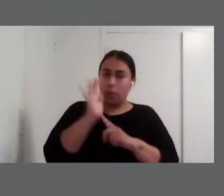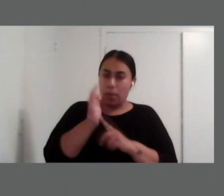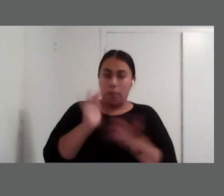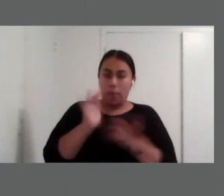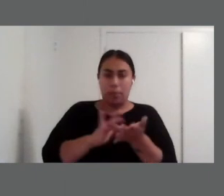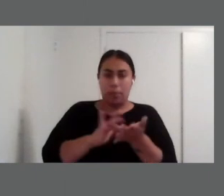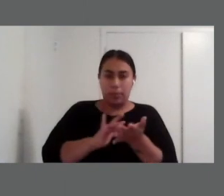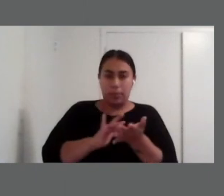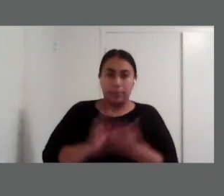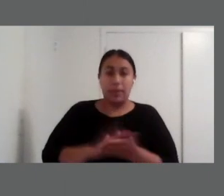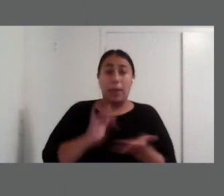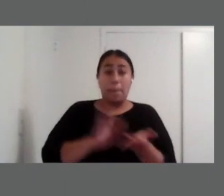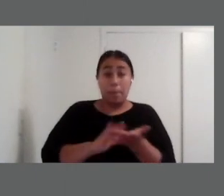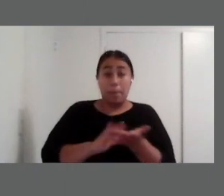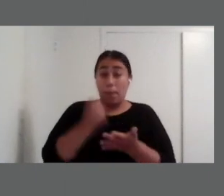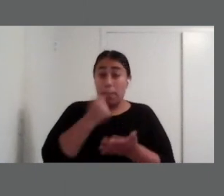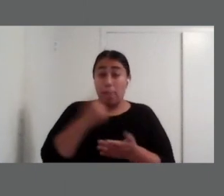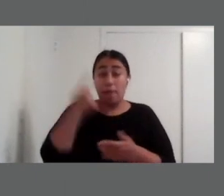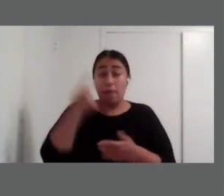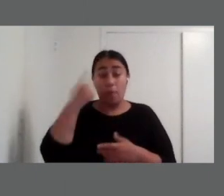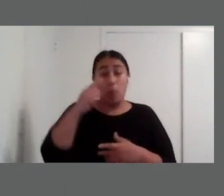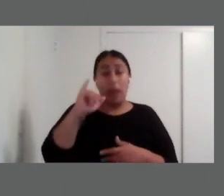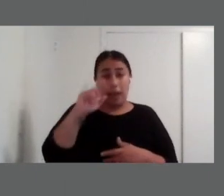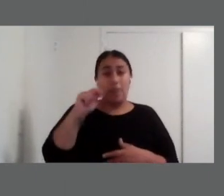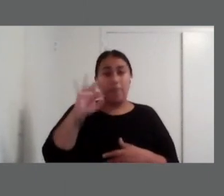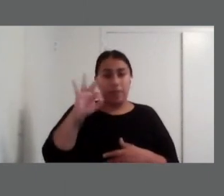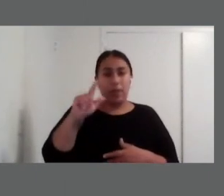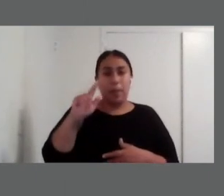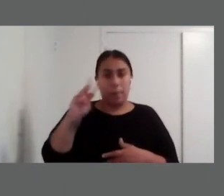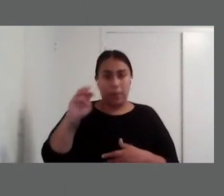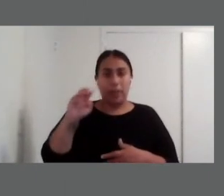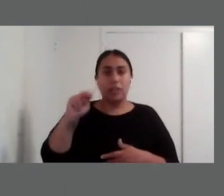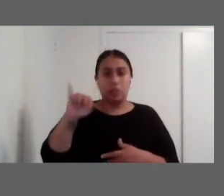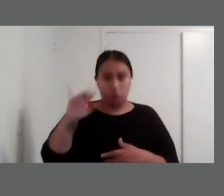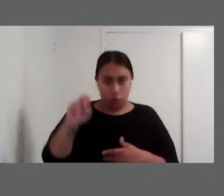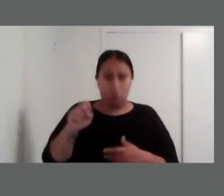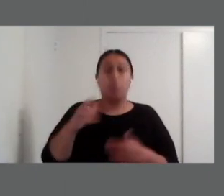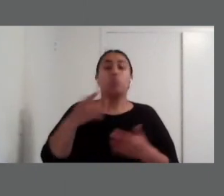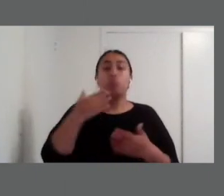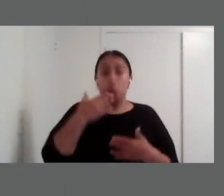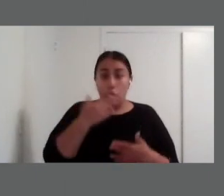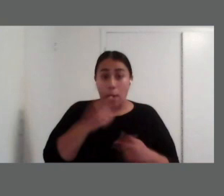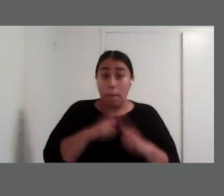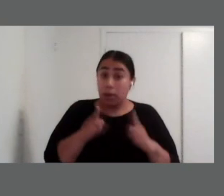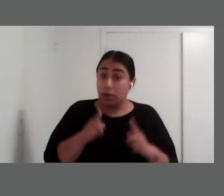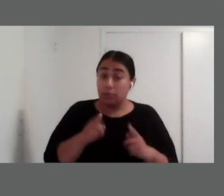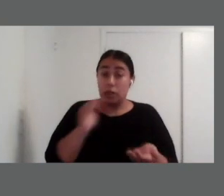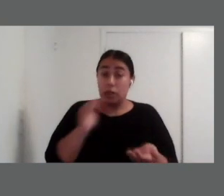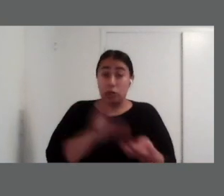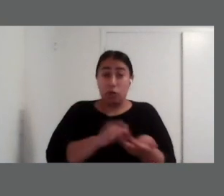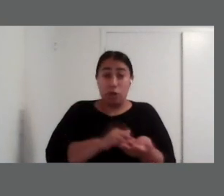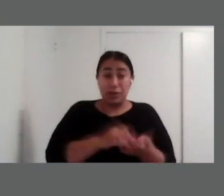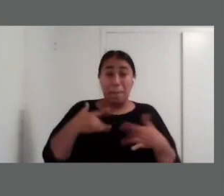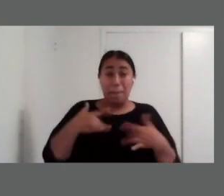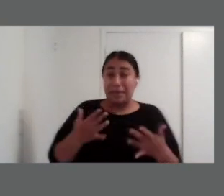is where we will capture the information as to what they are looking to use medical cannabis for. If a patient says during their triage process that they are suffering